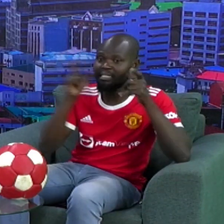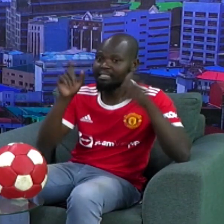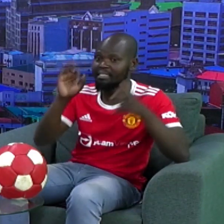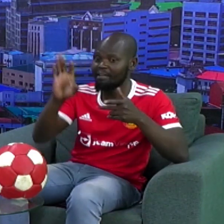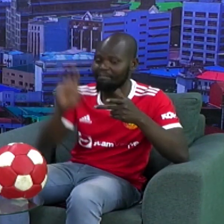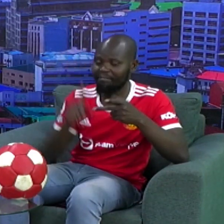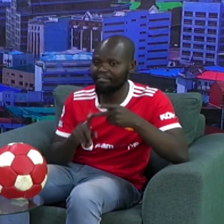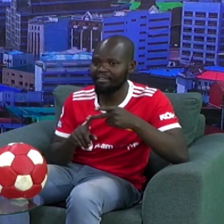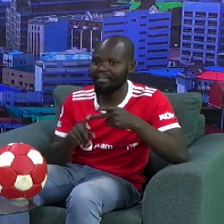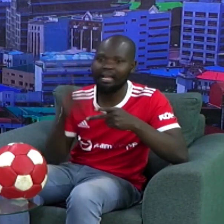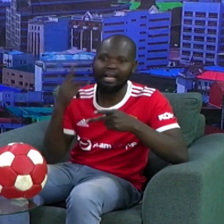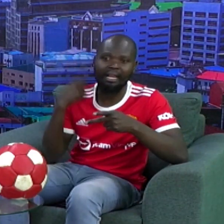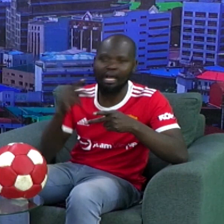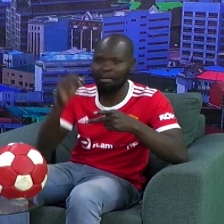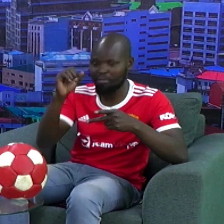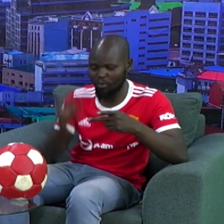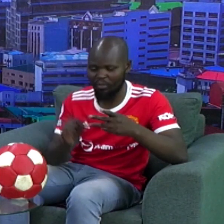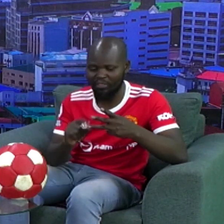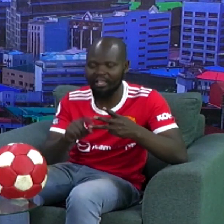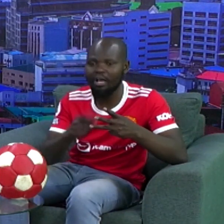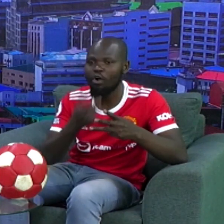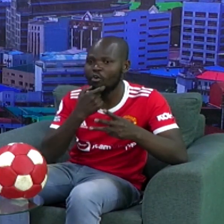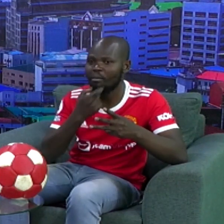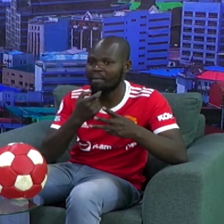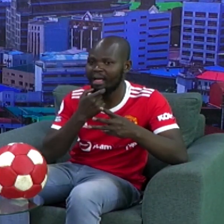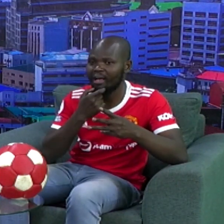It was number 5. Tusker FC,